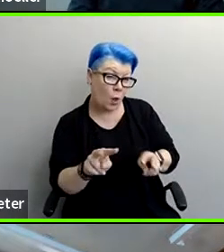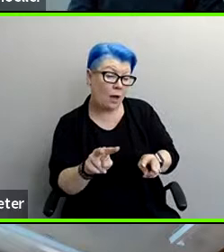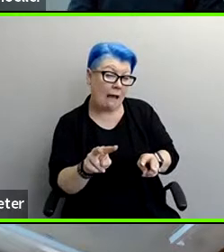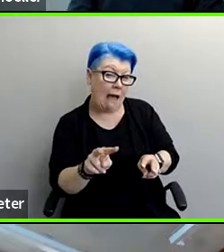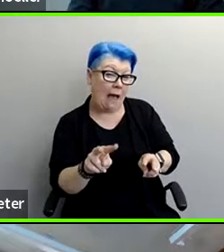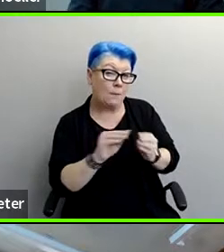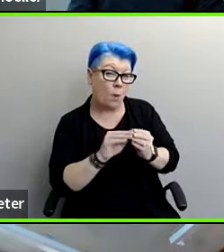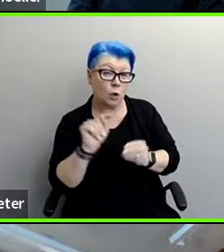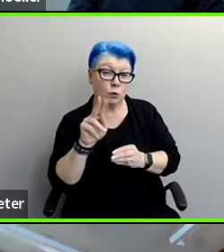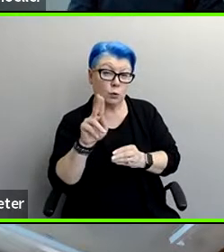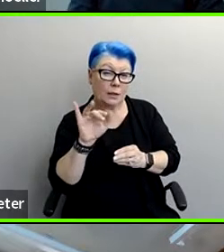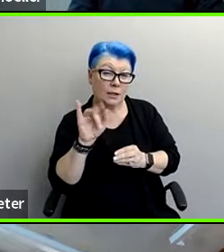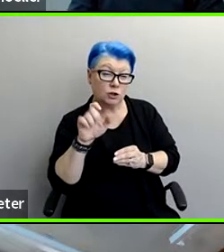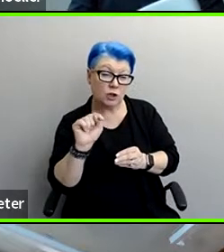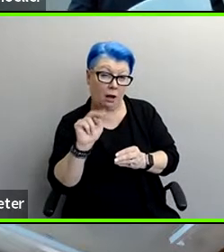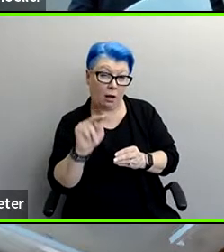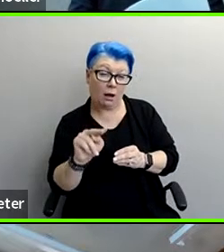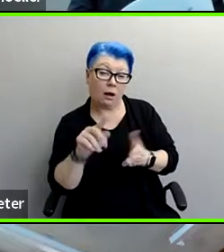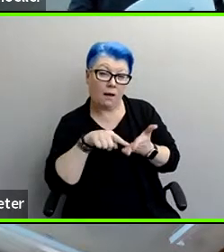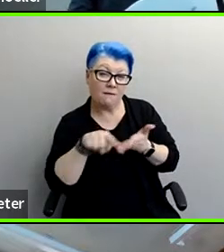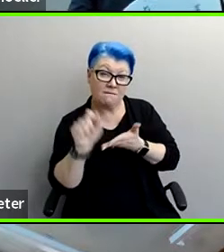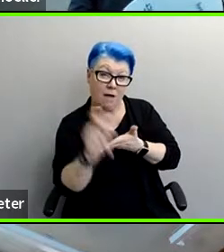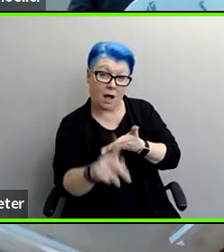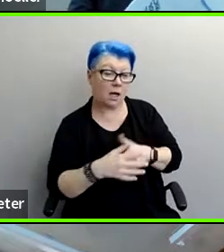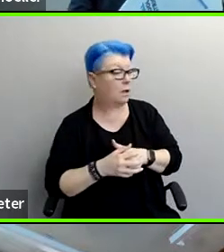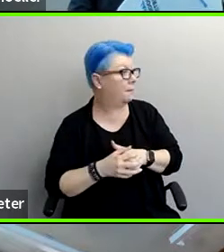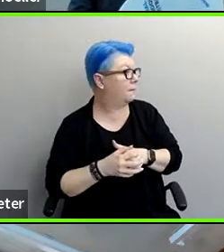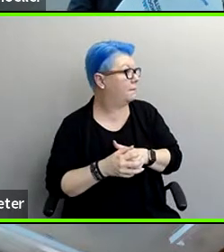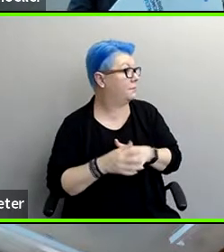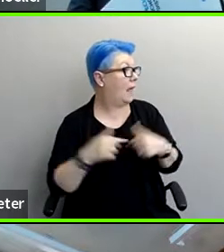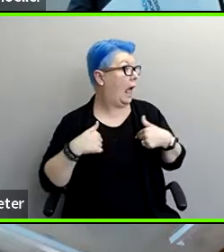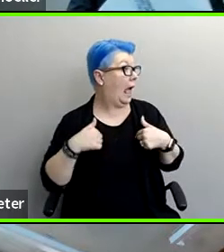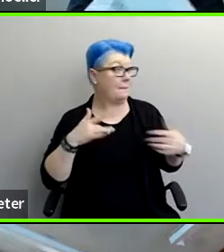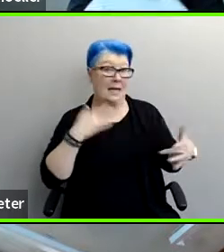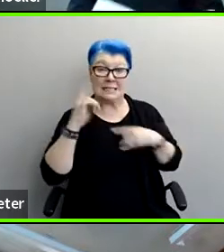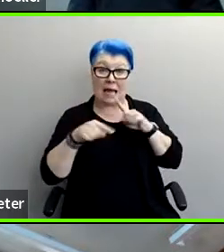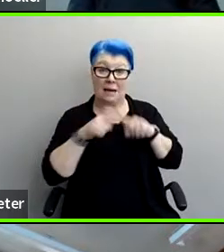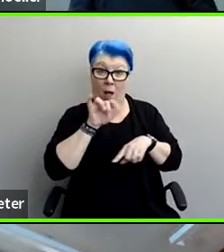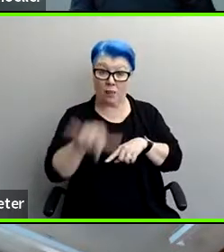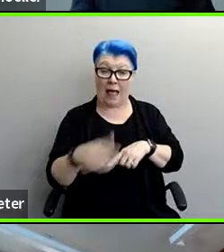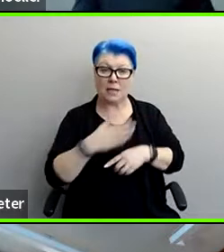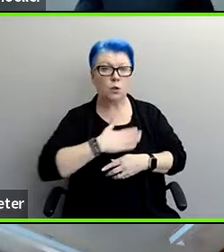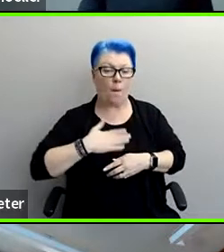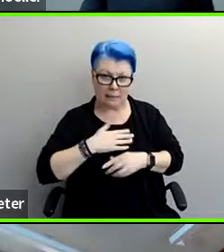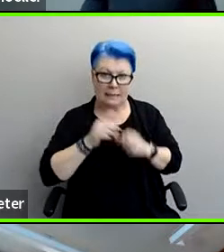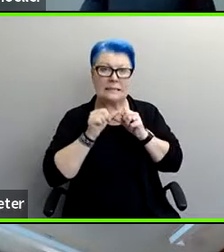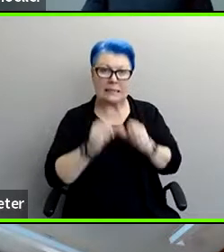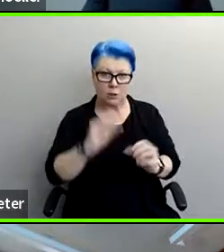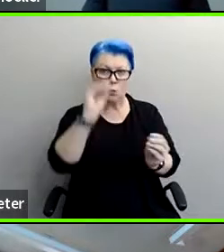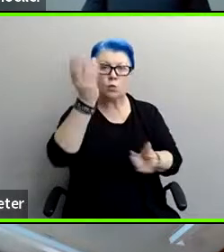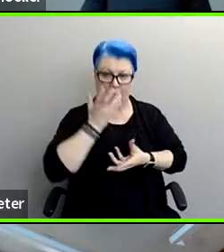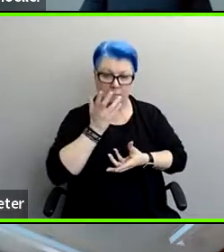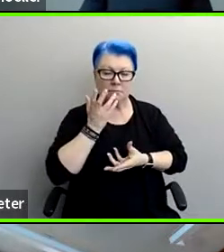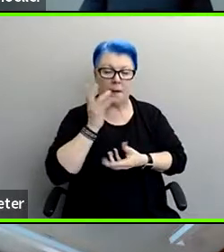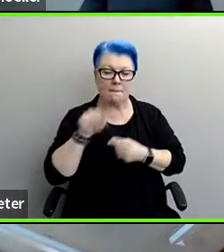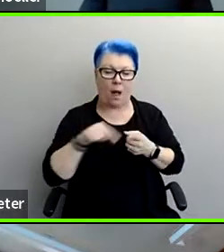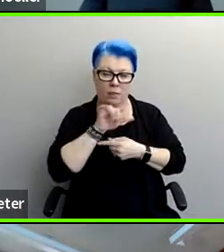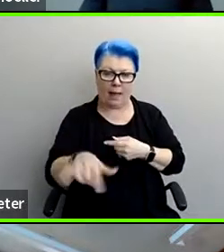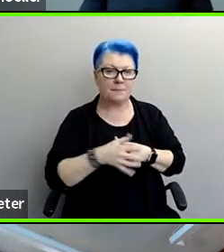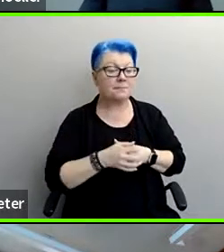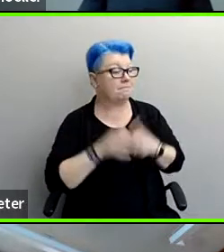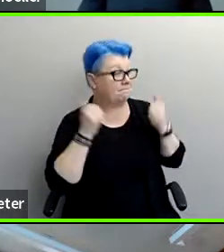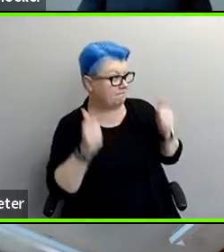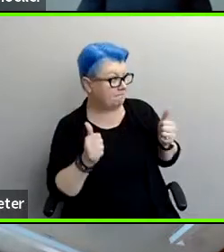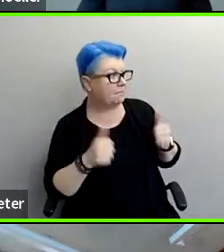future, given our size. Well, I'm excited about that, so I want you guys to follow back with us on it. Yes. There was one